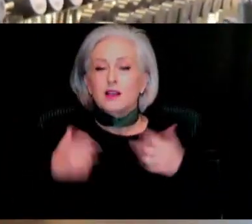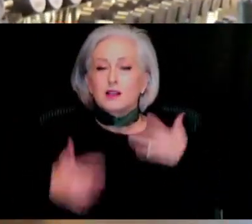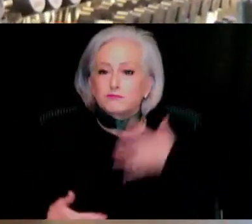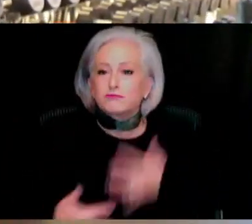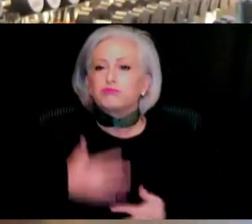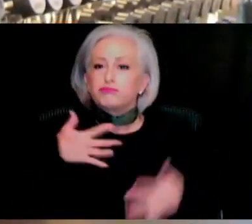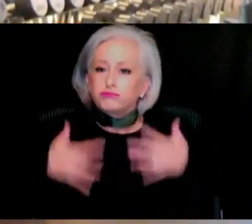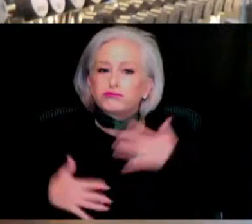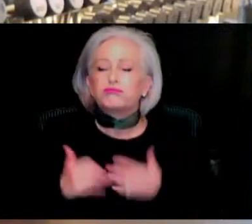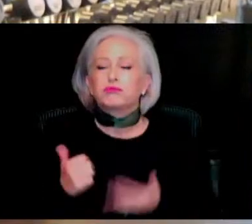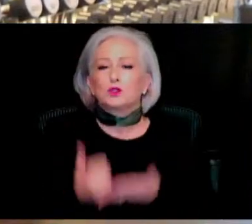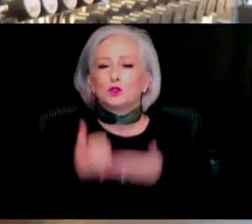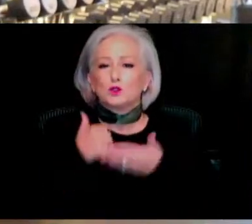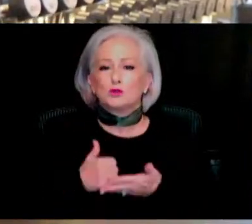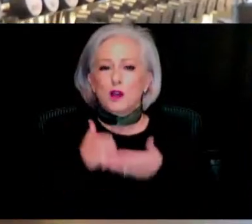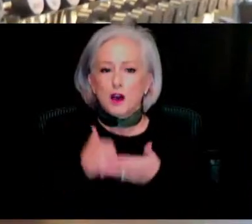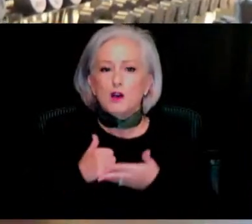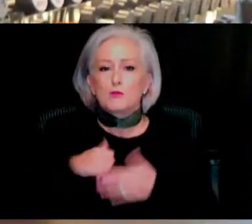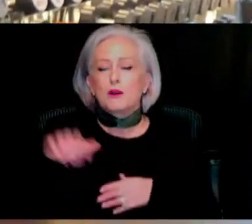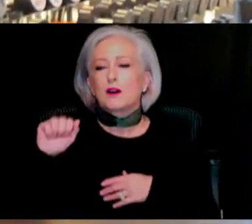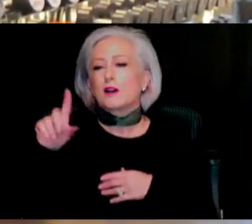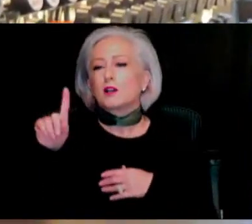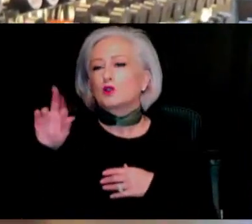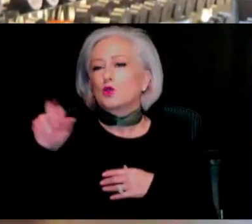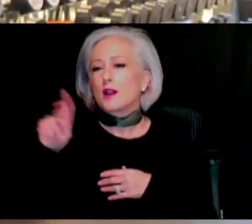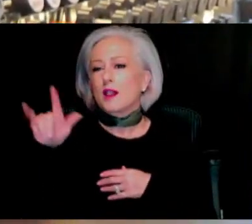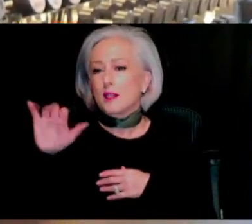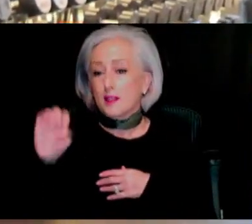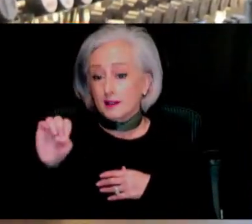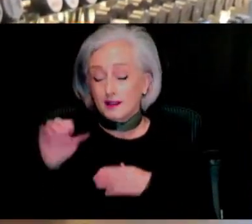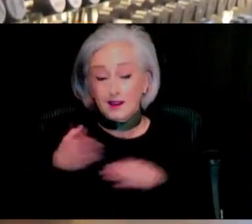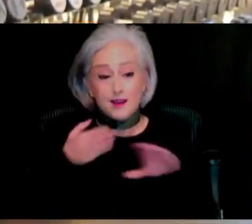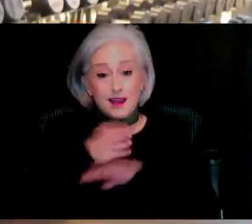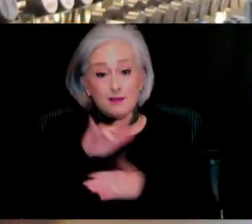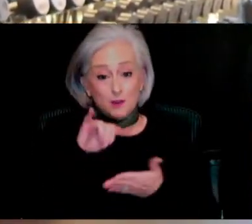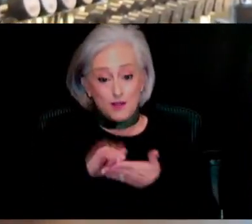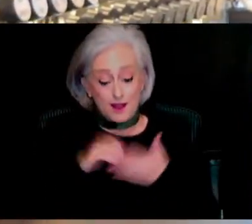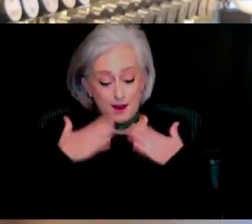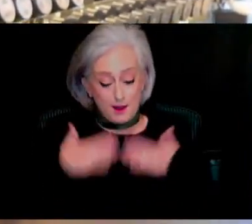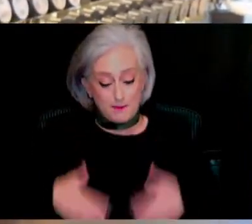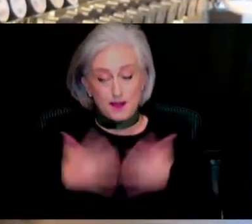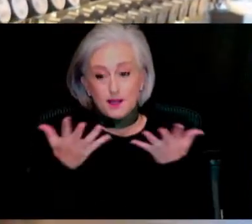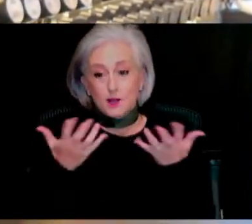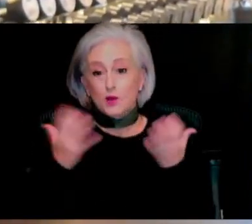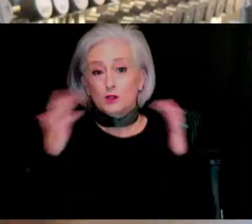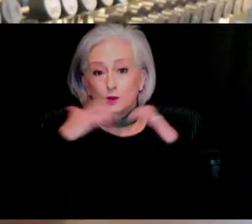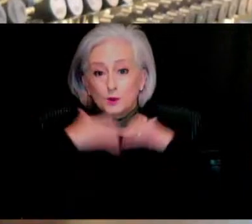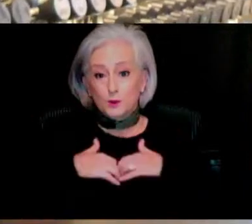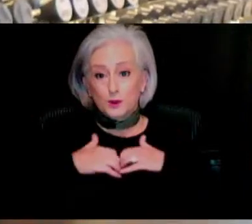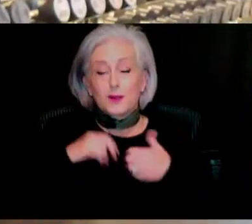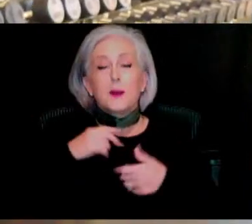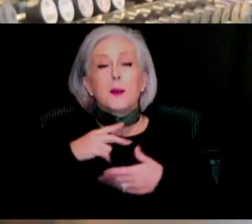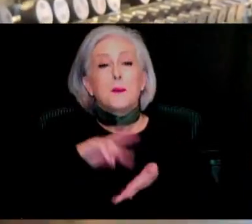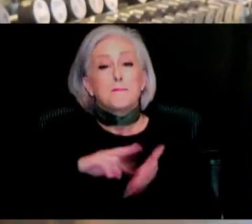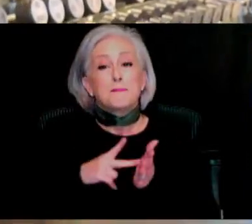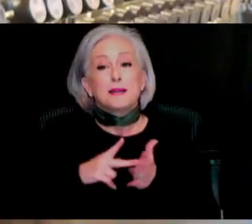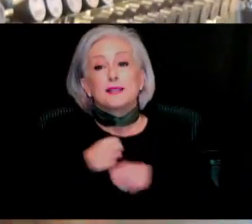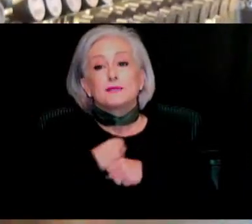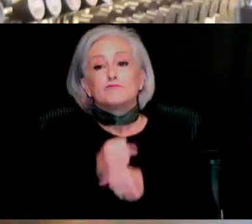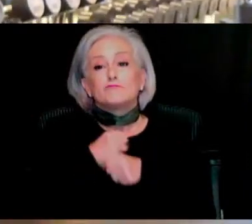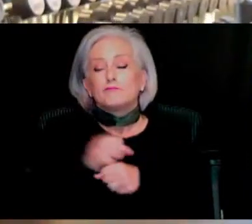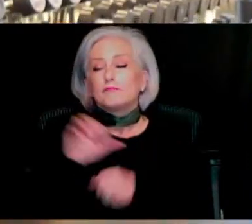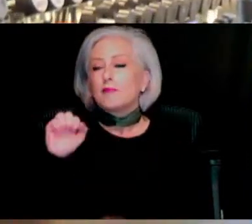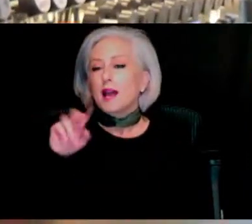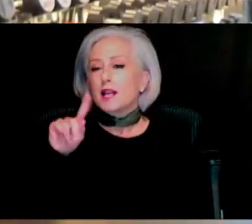that. Well, after that workout, our body wants to shut that adrenaline down. So it starts to release endorphins onto your brain that gives you a